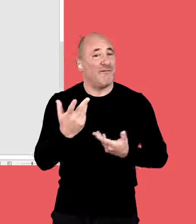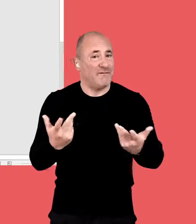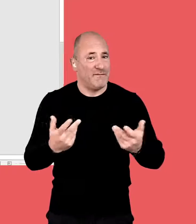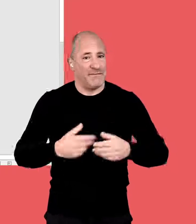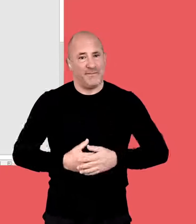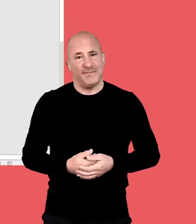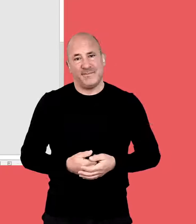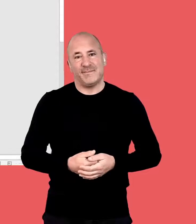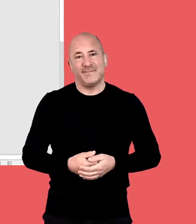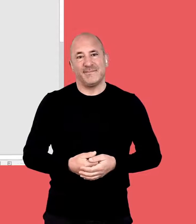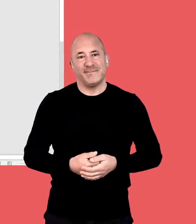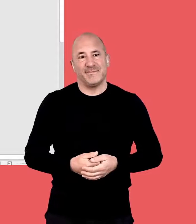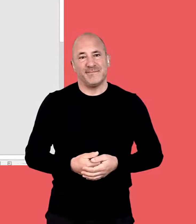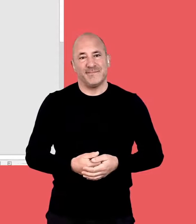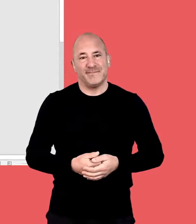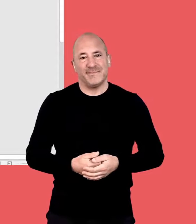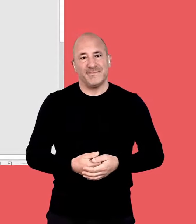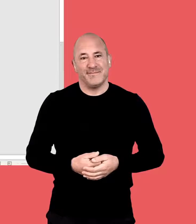be used.